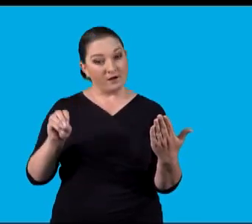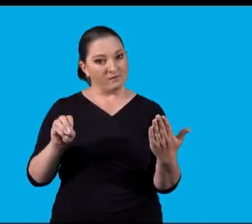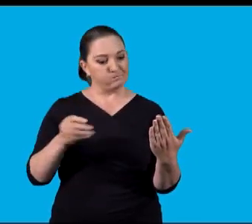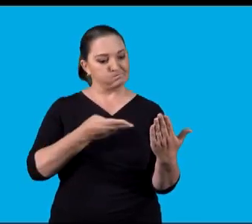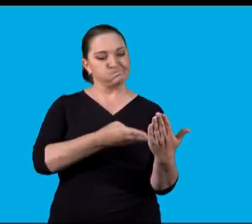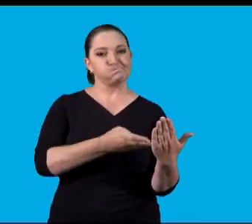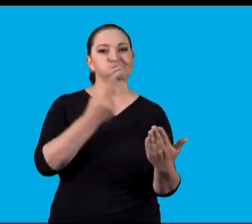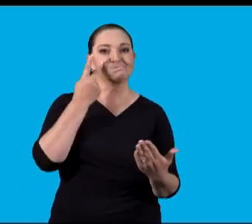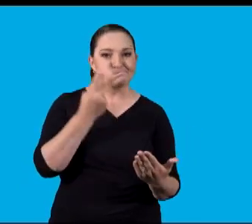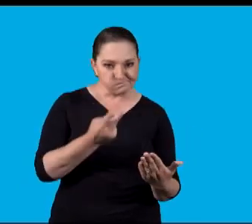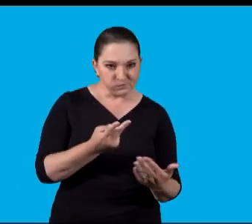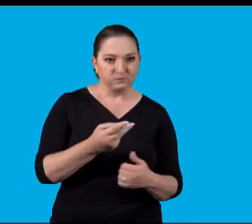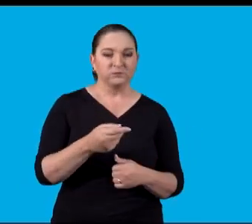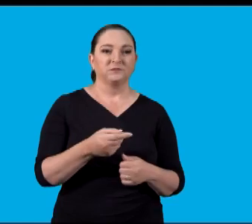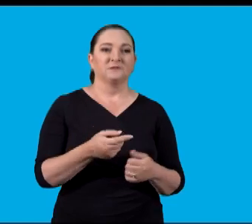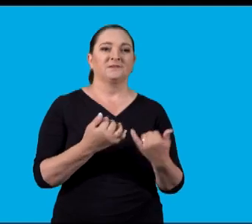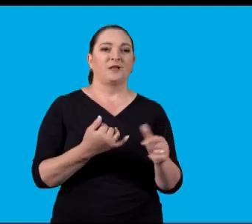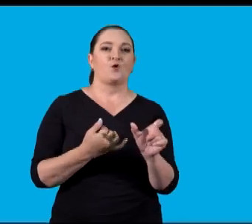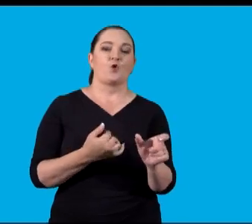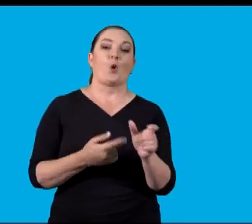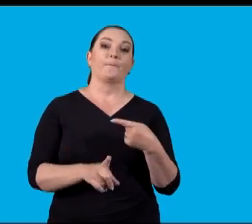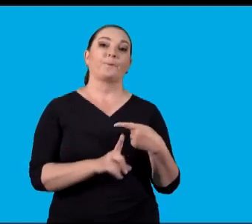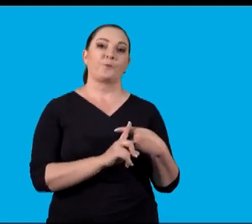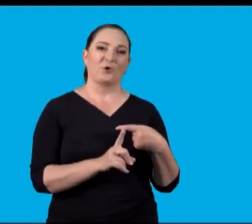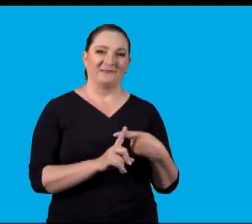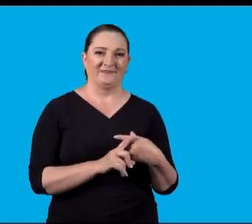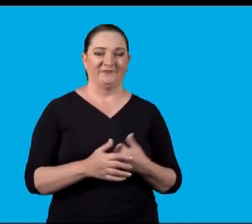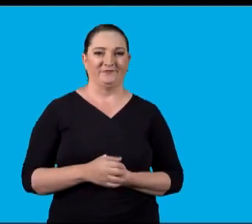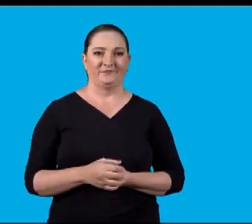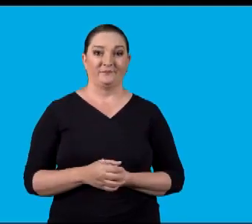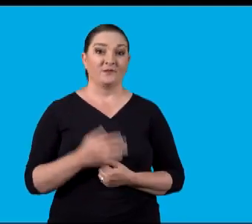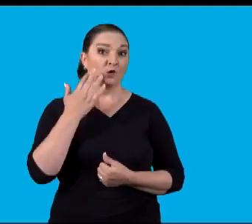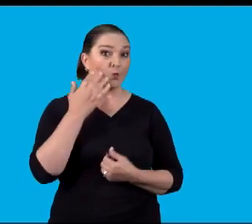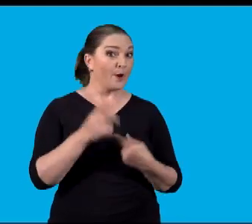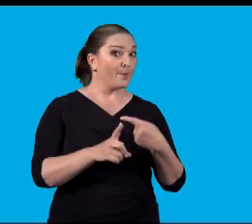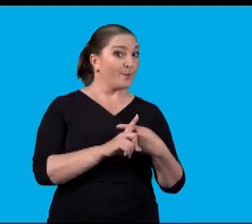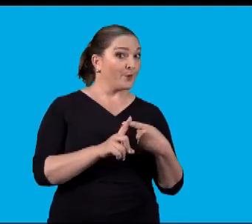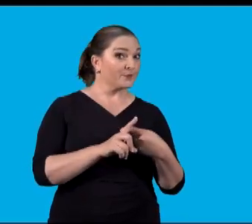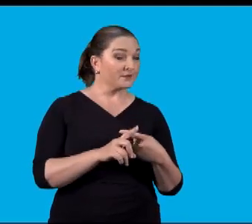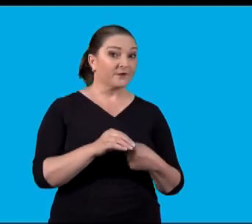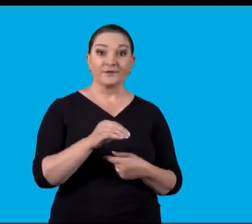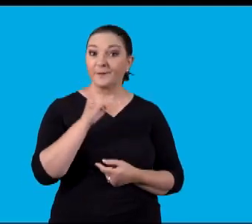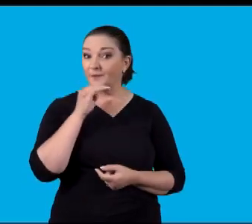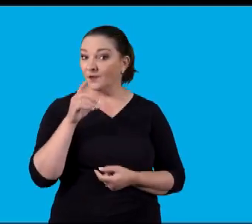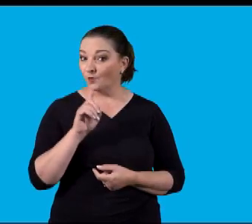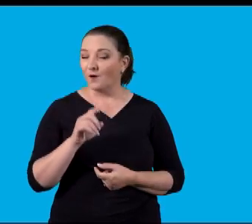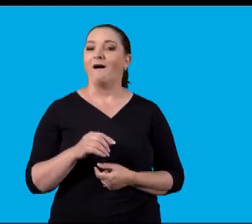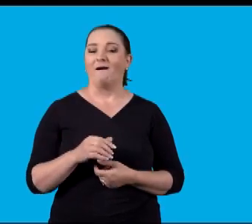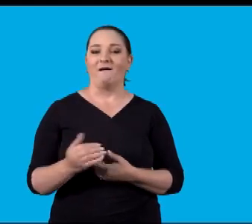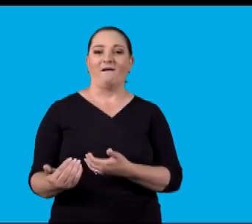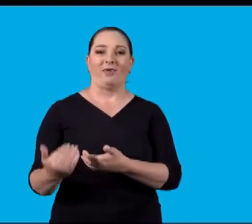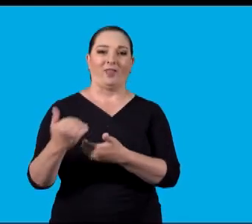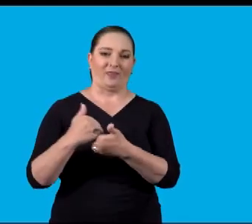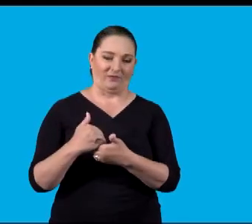431,500. And you will see that this amount is a positive figure. Once it's a positive figure, that